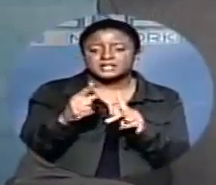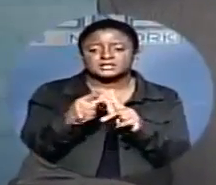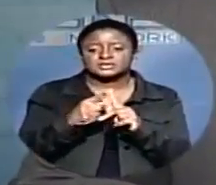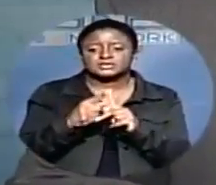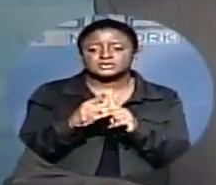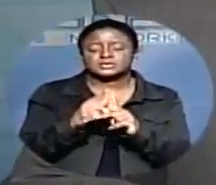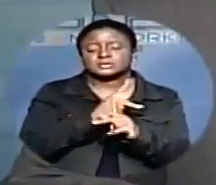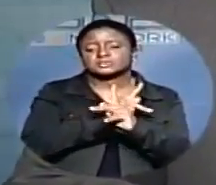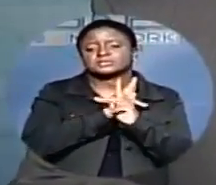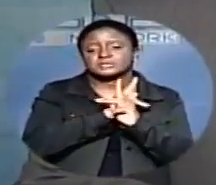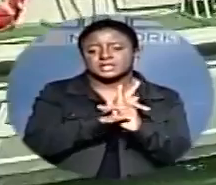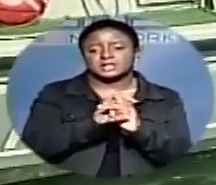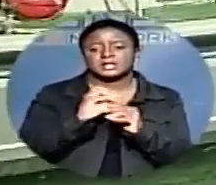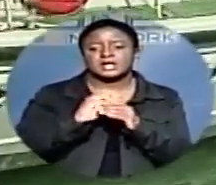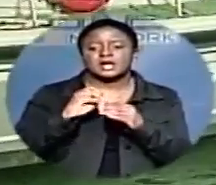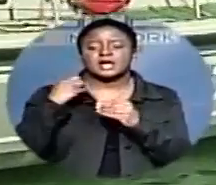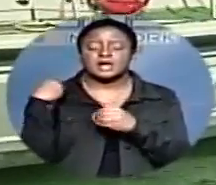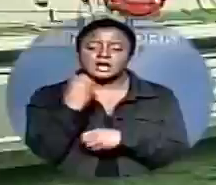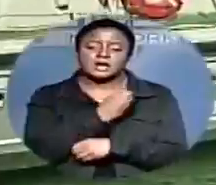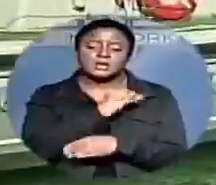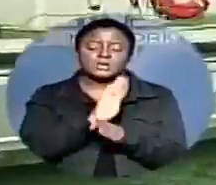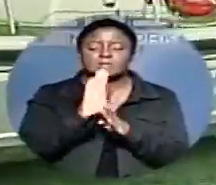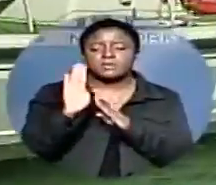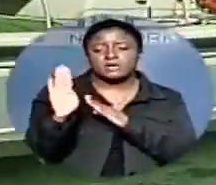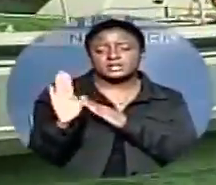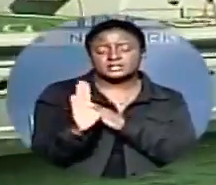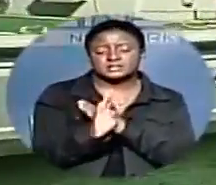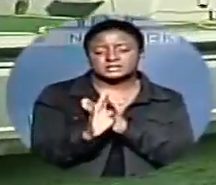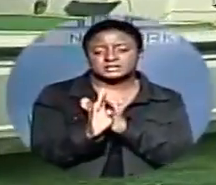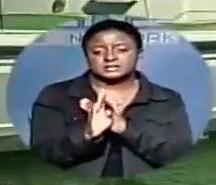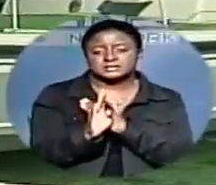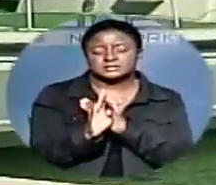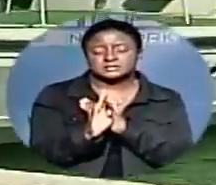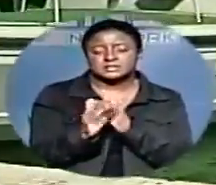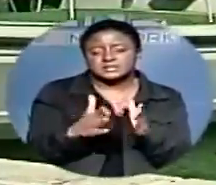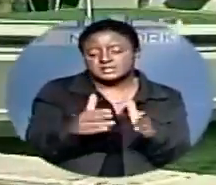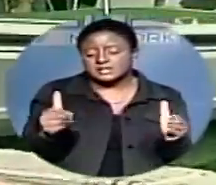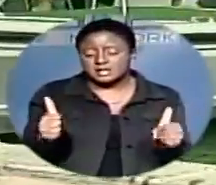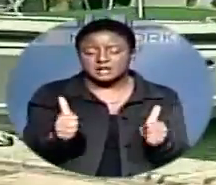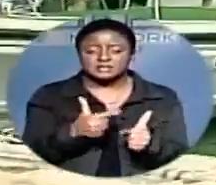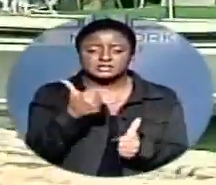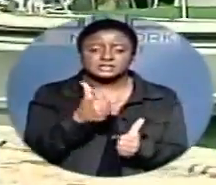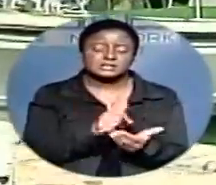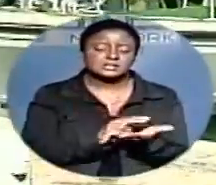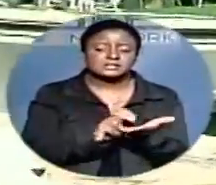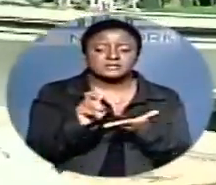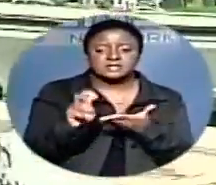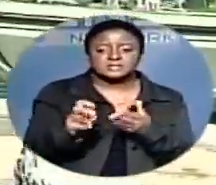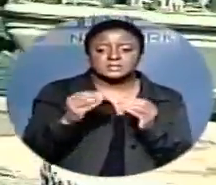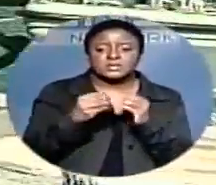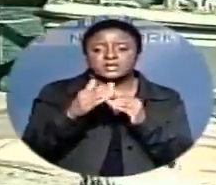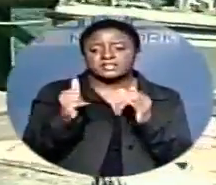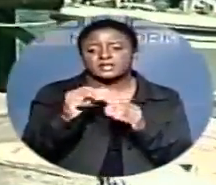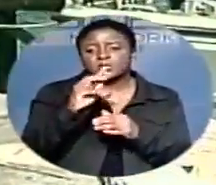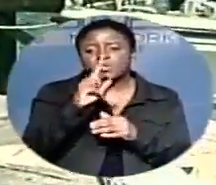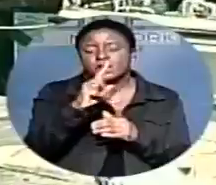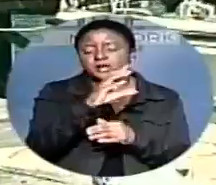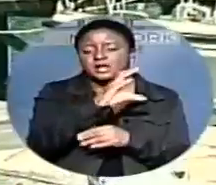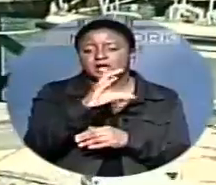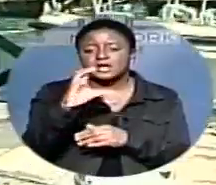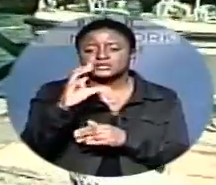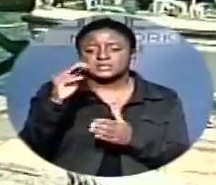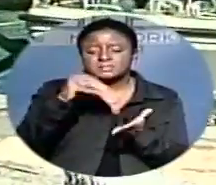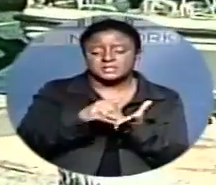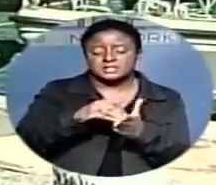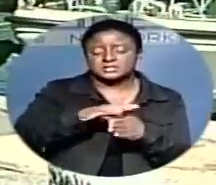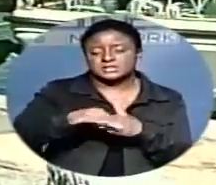resources. It's heralded as the largest investment to the Royal Bahamas Defense Force. More than $100 million will be spent to increase